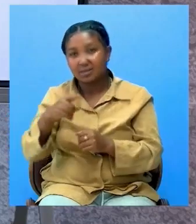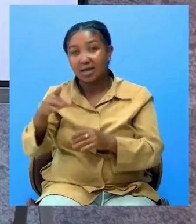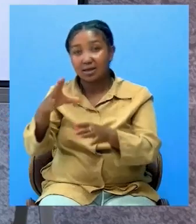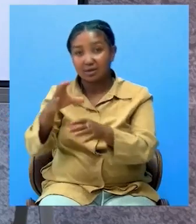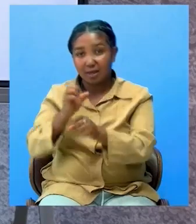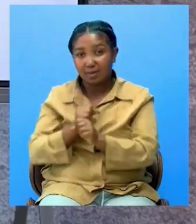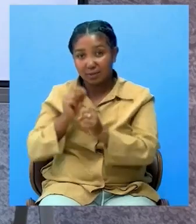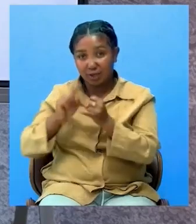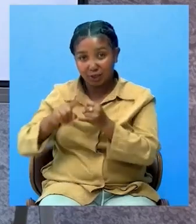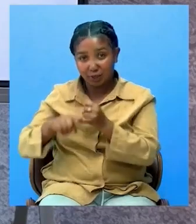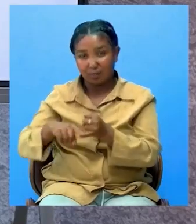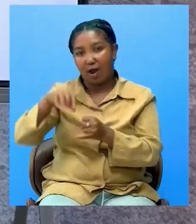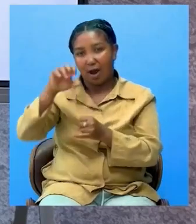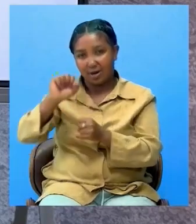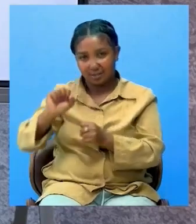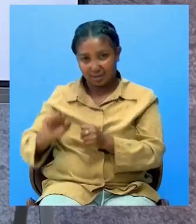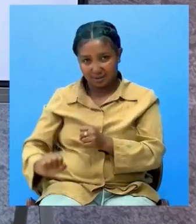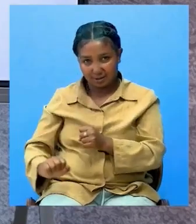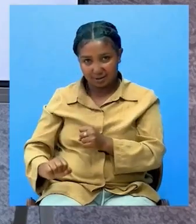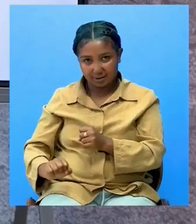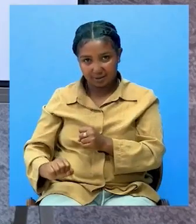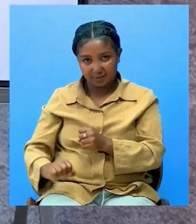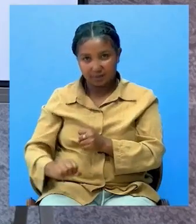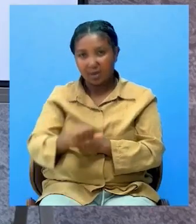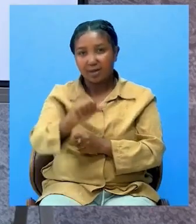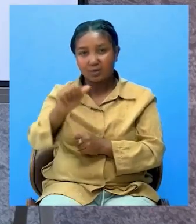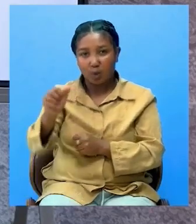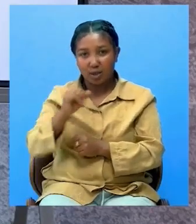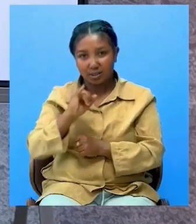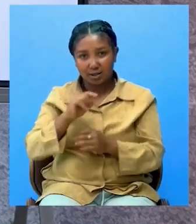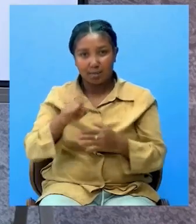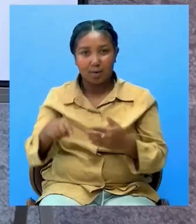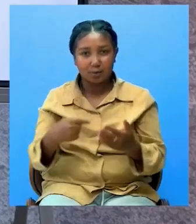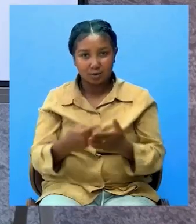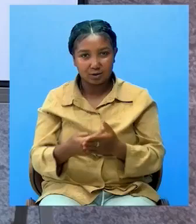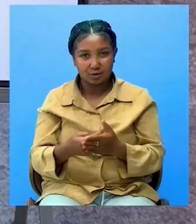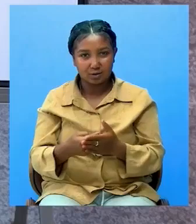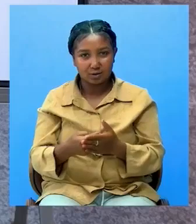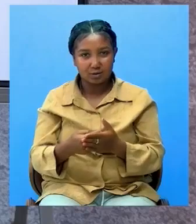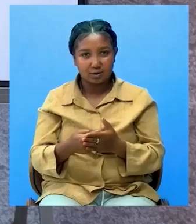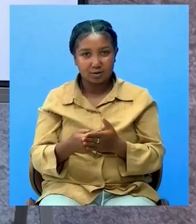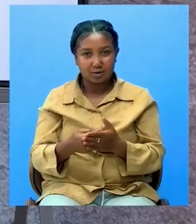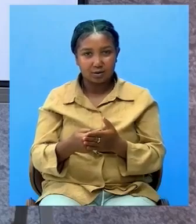what? S. Another one is about